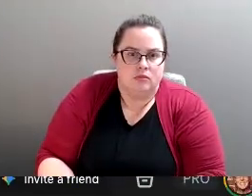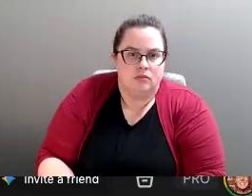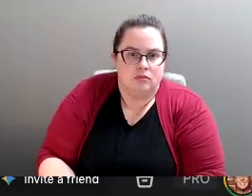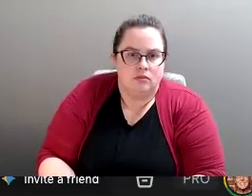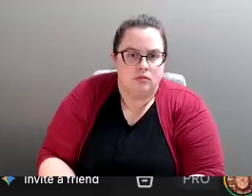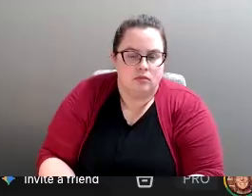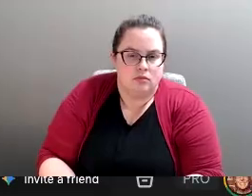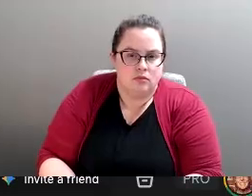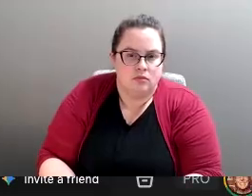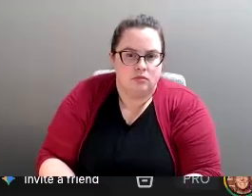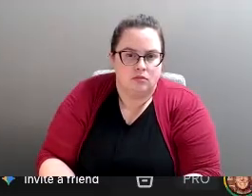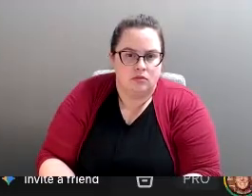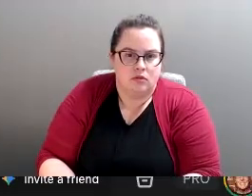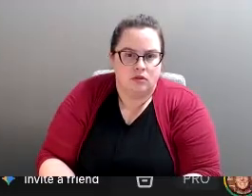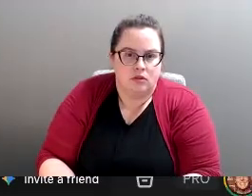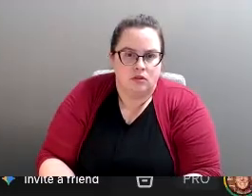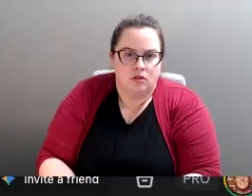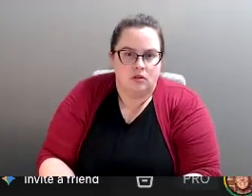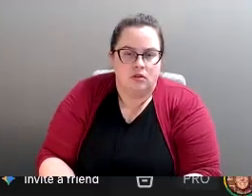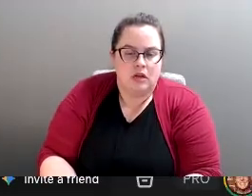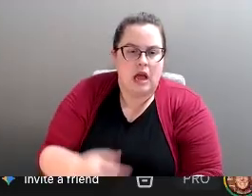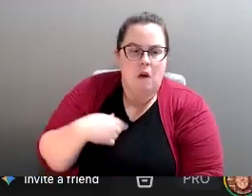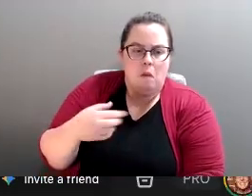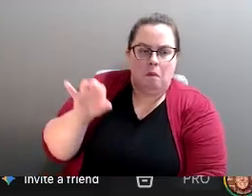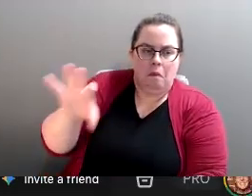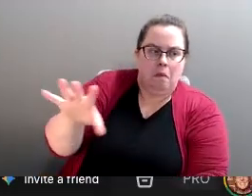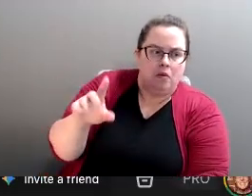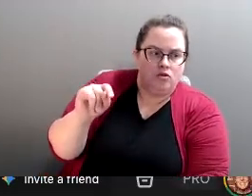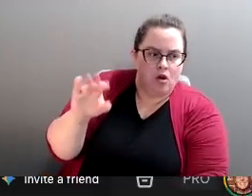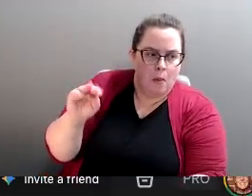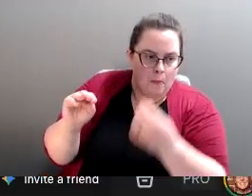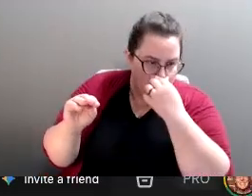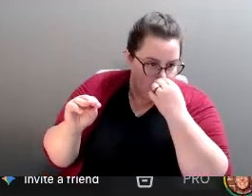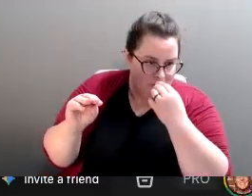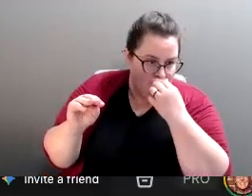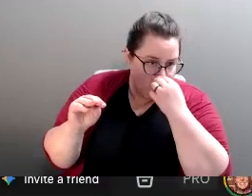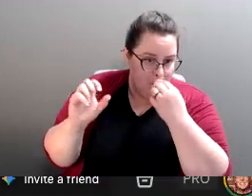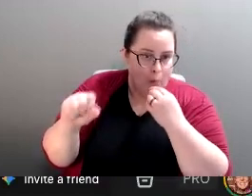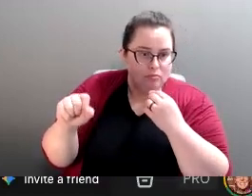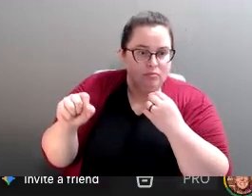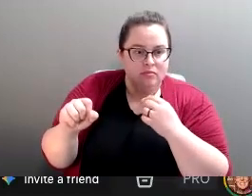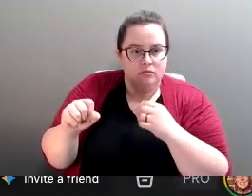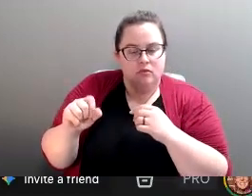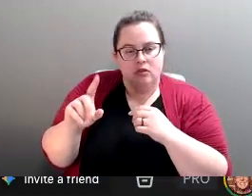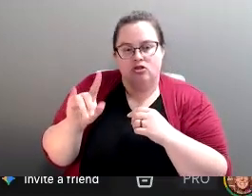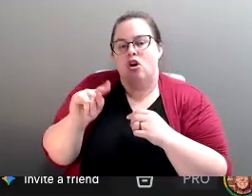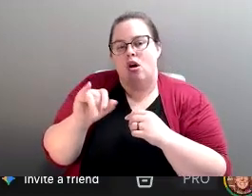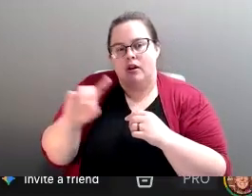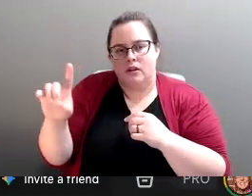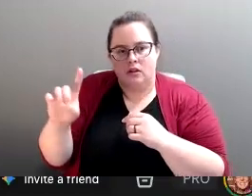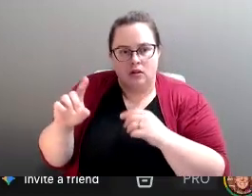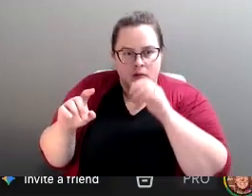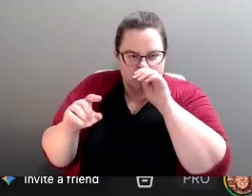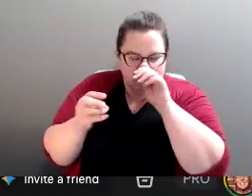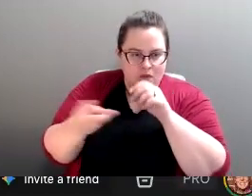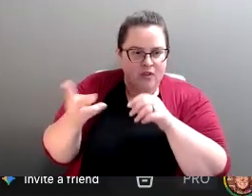in? Yeah, for Could I sure. chime Go ahead, in? Tom. Yep. Um, so just a couple of reflections on this entire conversation. And the first one is